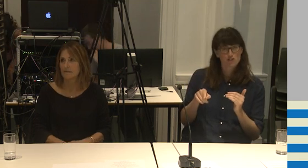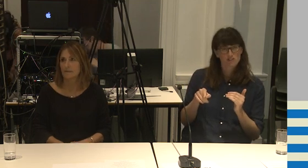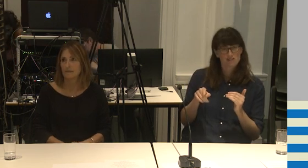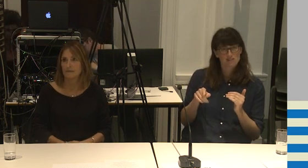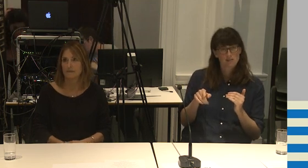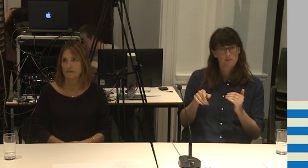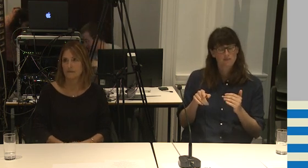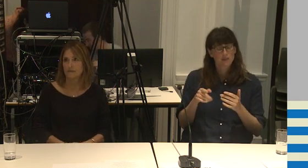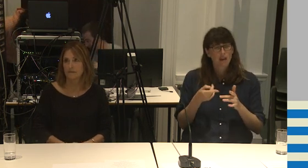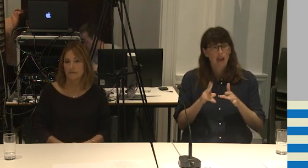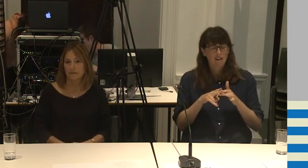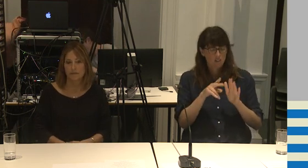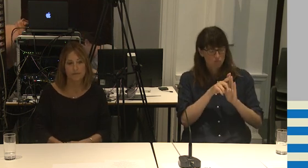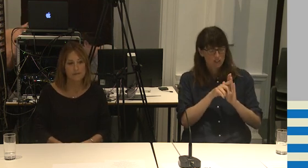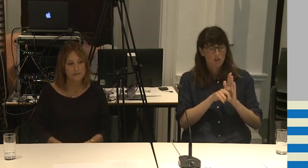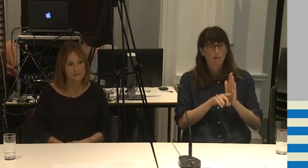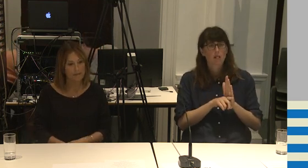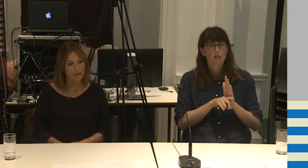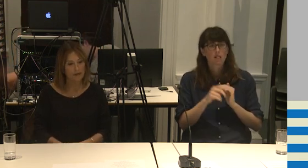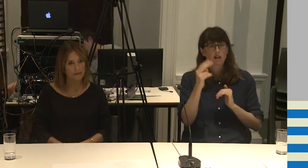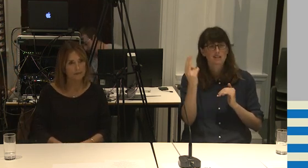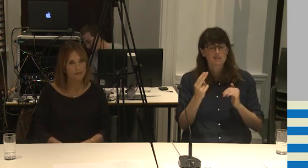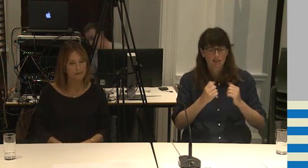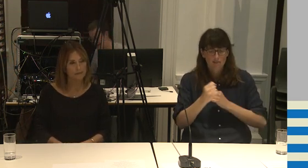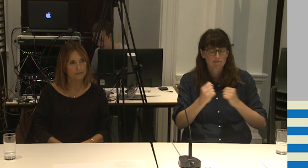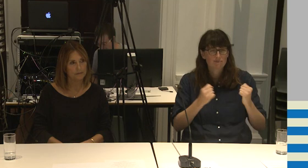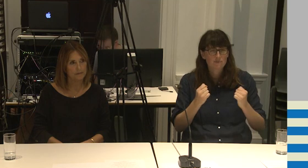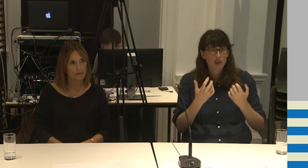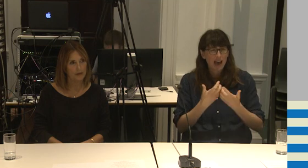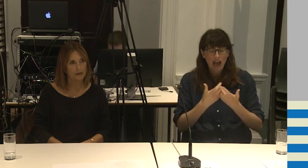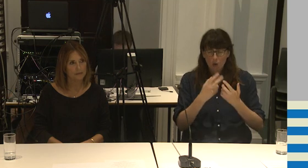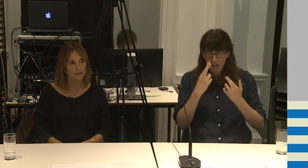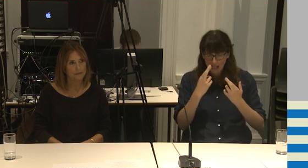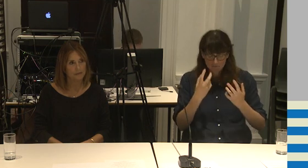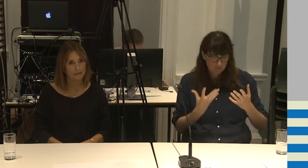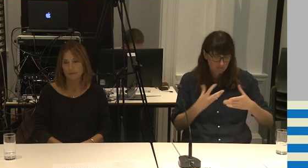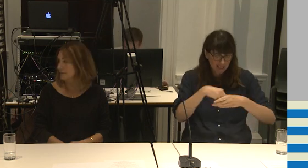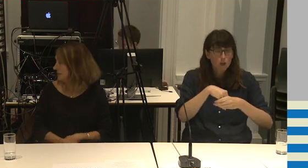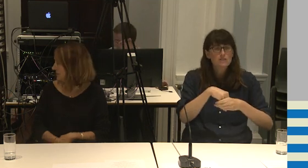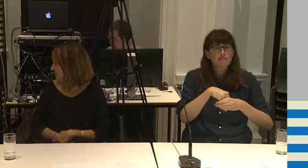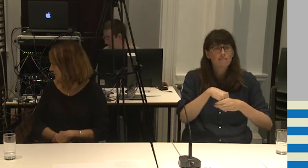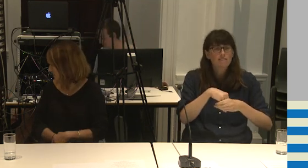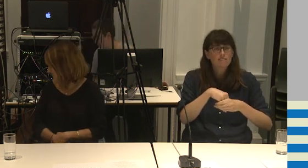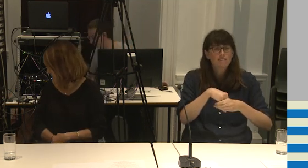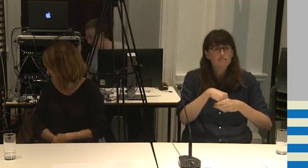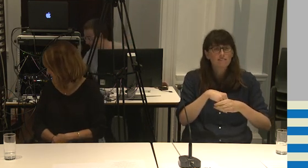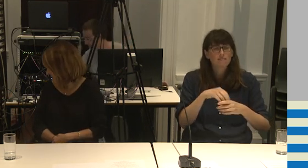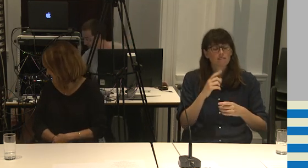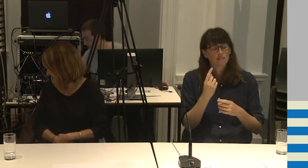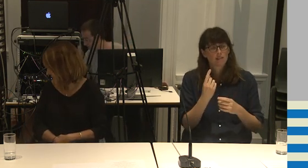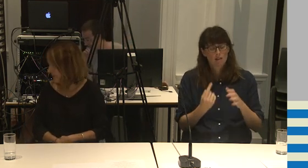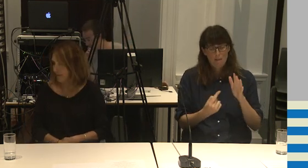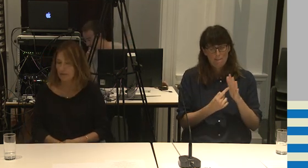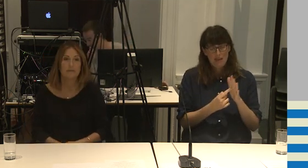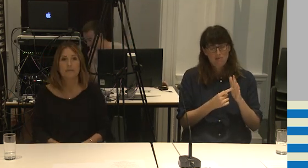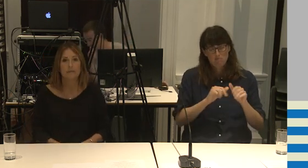So if this is the underlying principle behind the design of most spaces, how can they ever hope to be inclusive? One of the main drivers